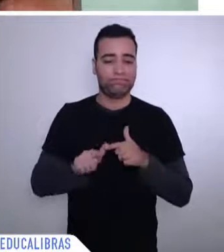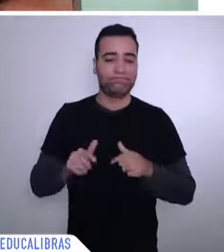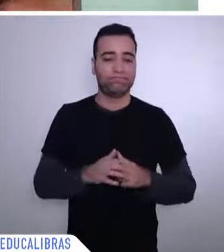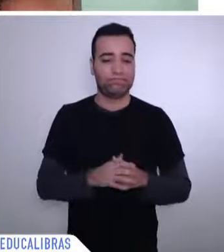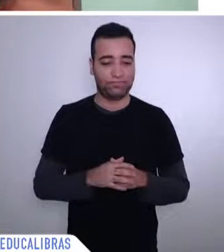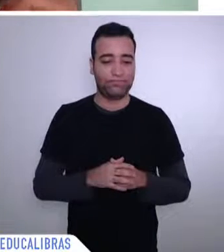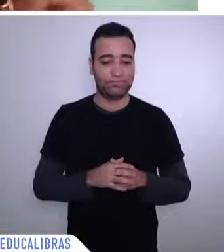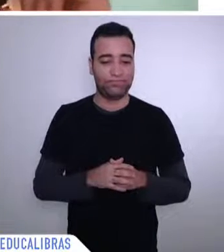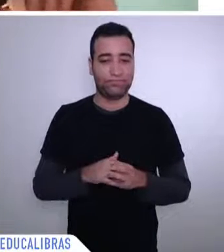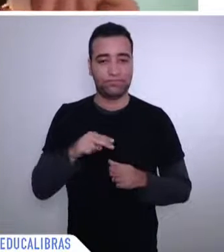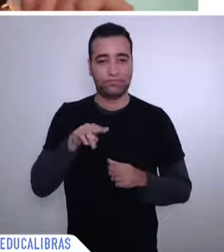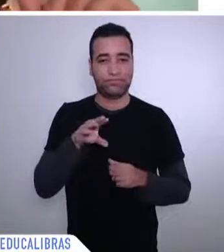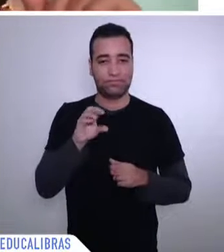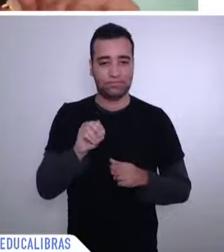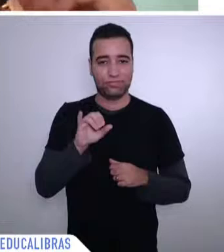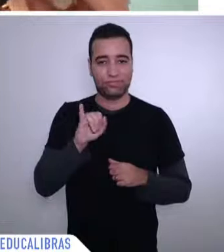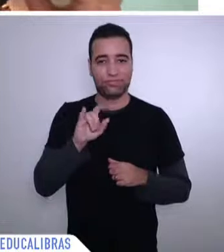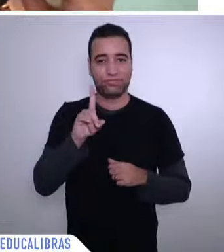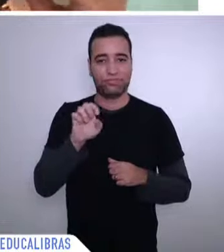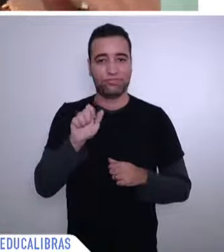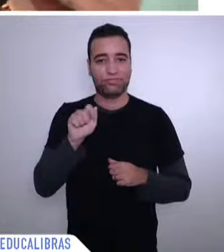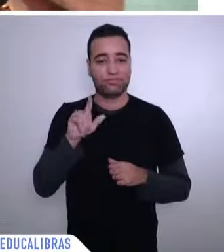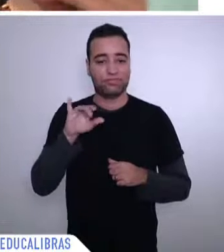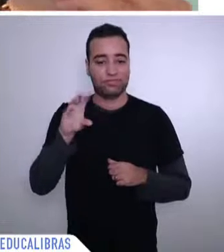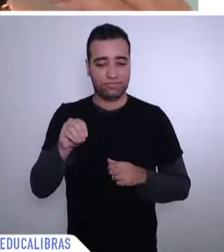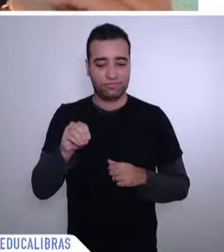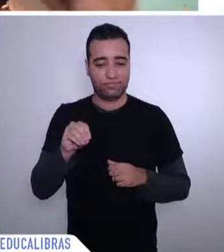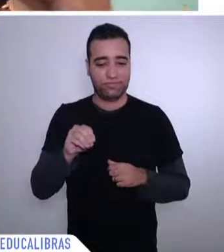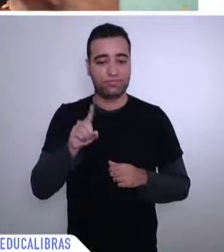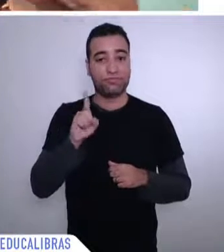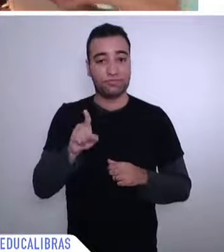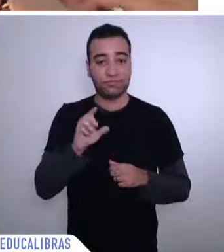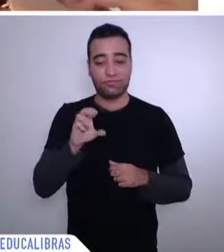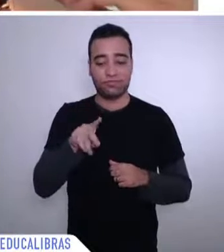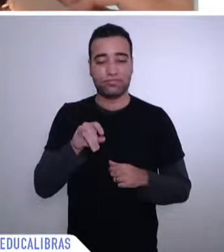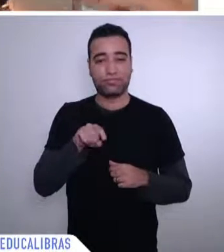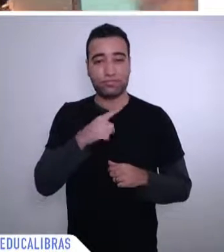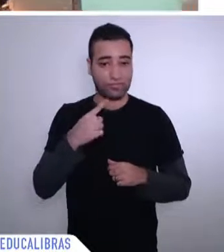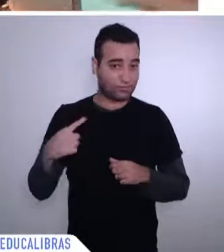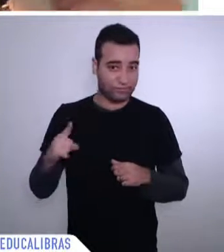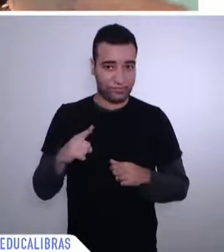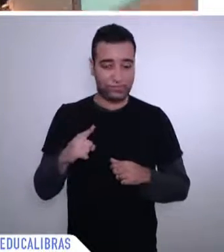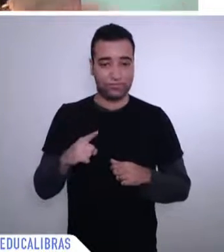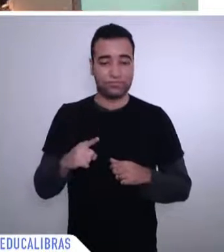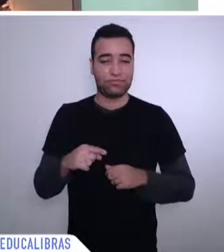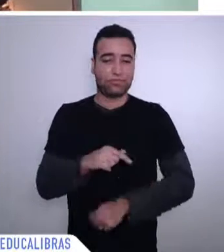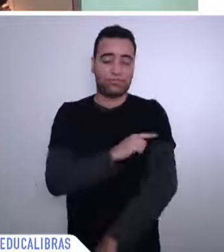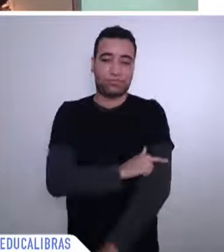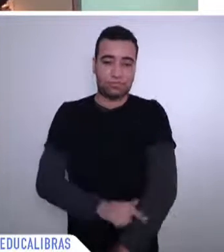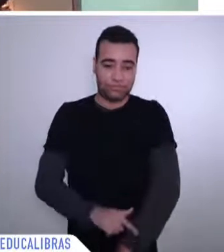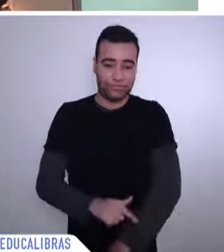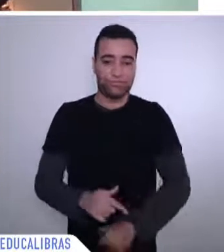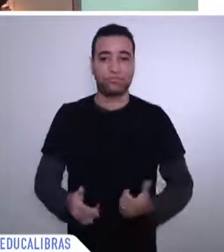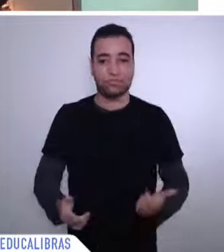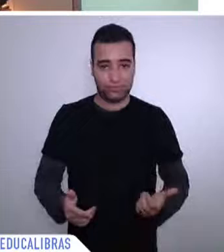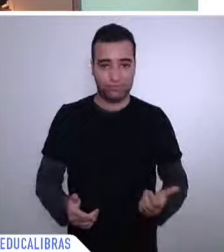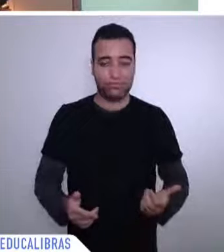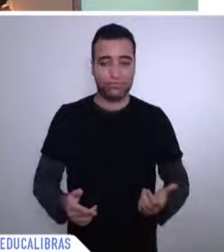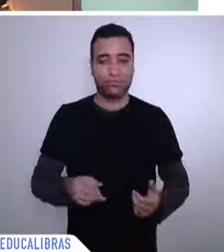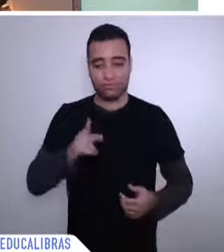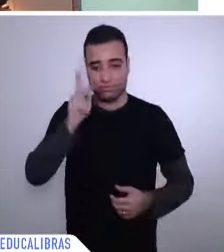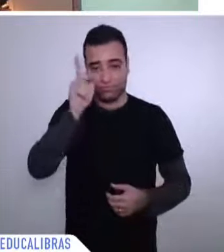cycle. The neoliberalism is not only a state management, it's